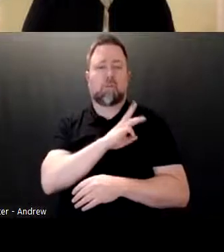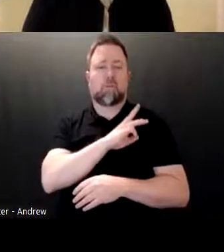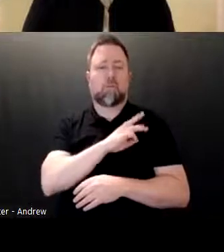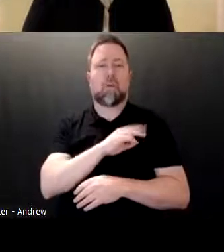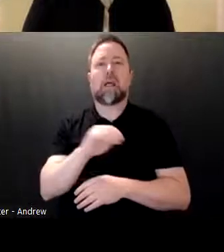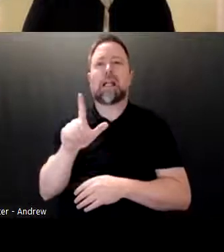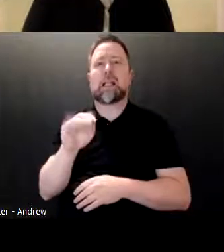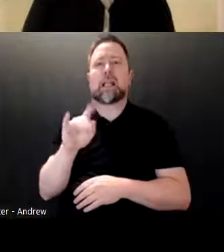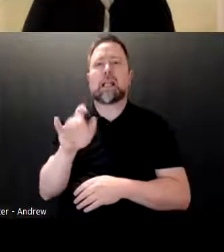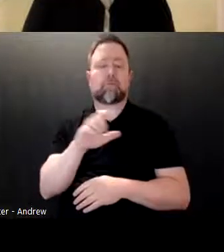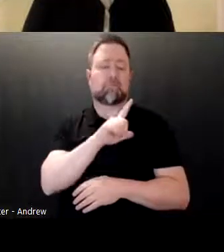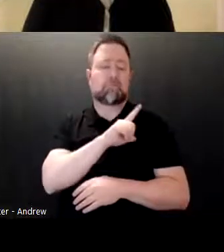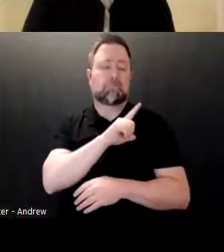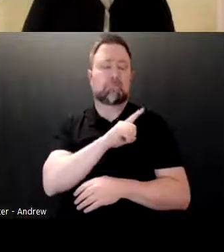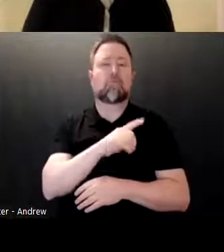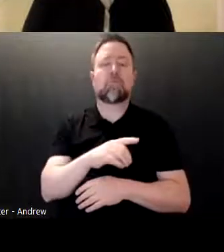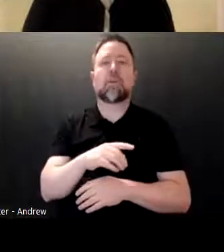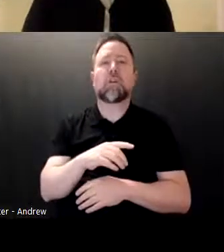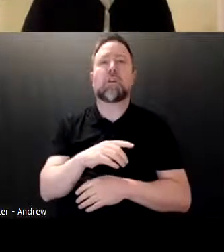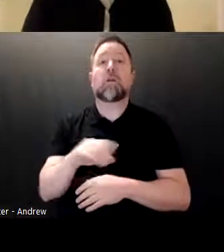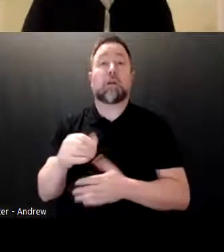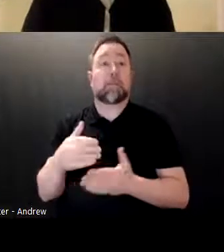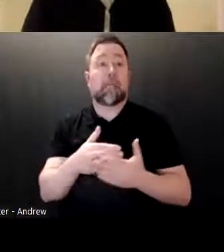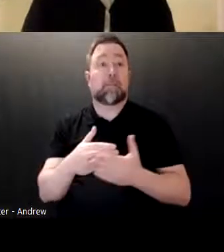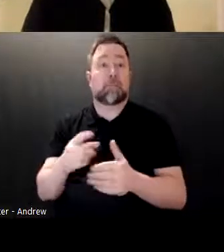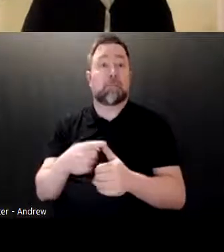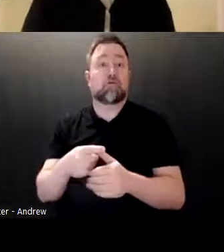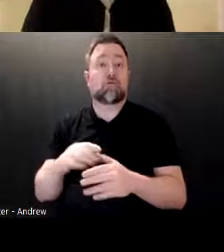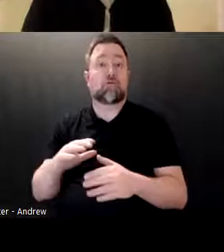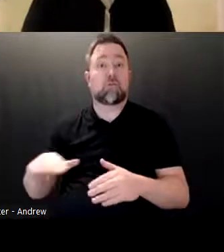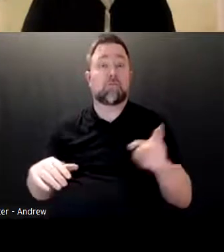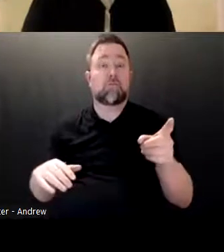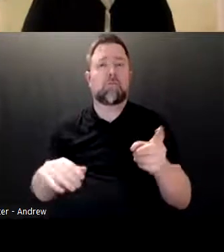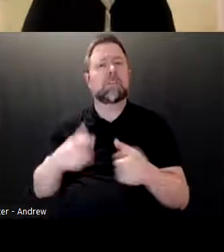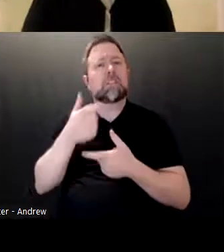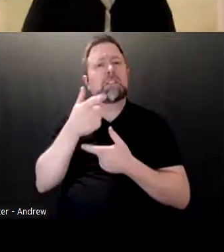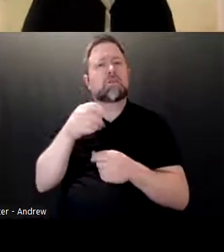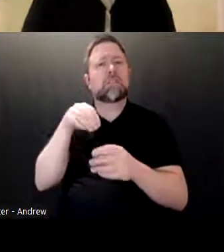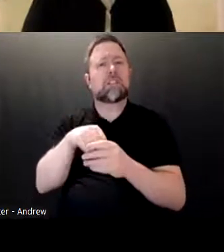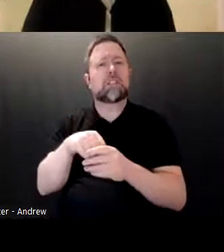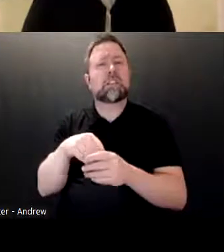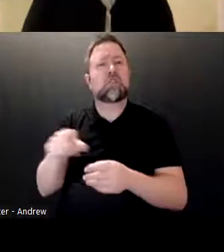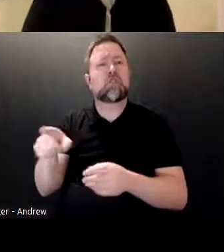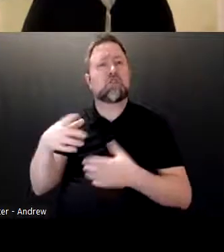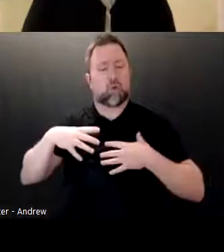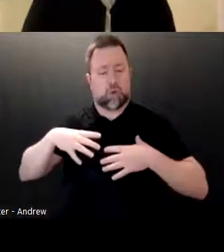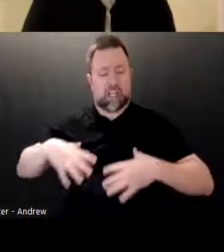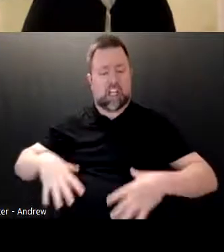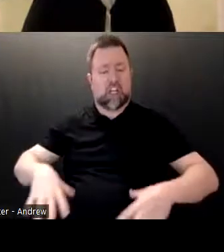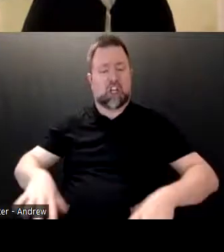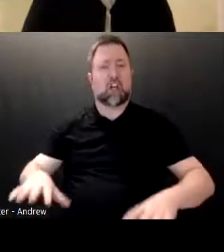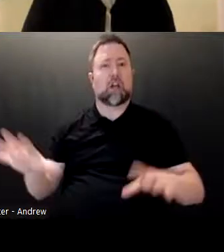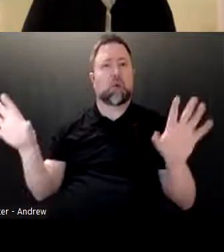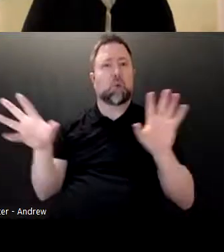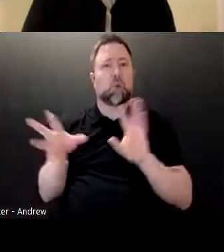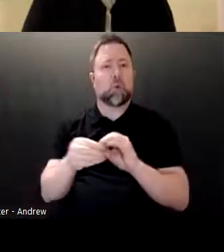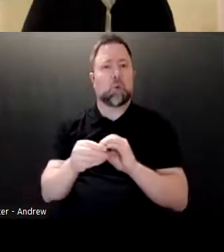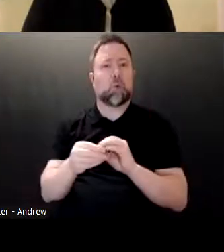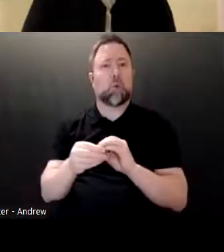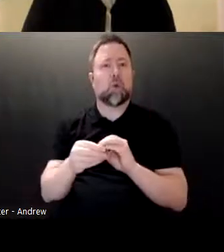from the Paoli train station, which was the end of the main line, the commuter railroad that Valerie talked about. And so